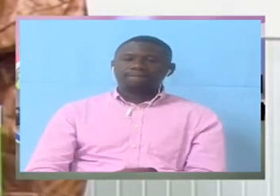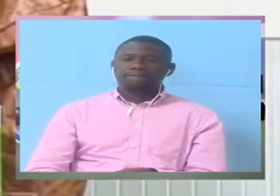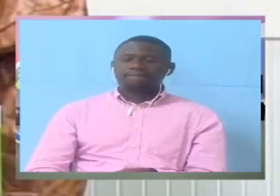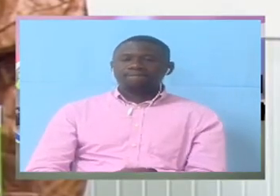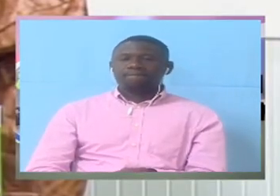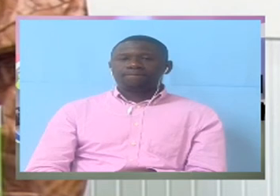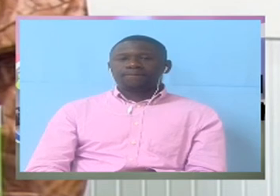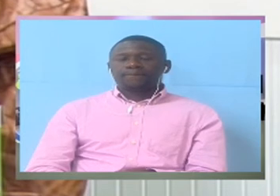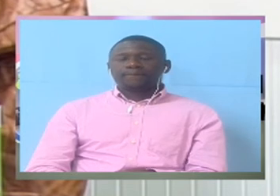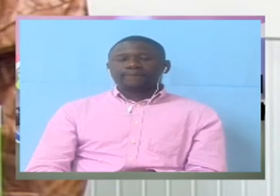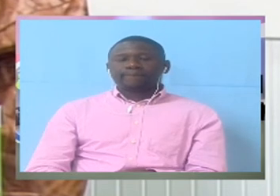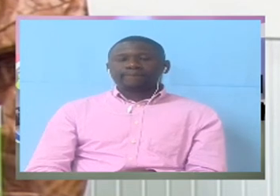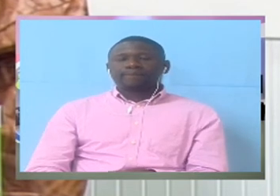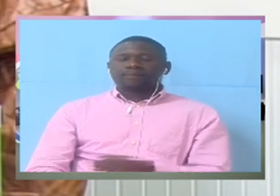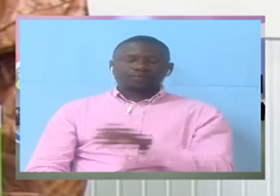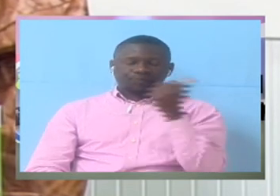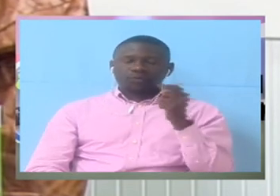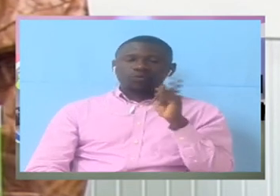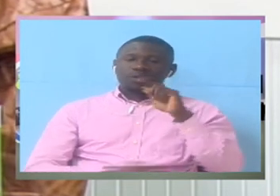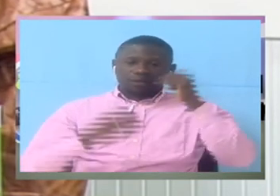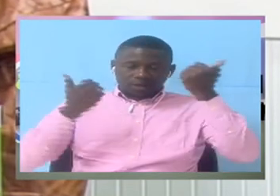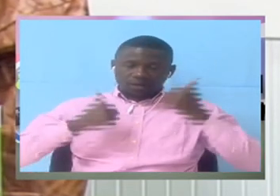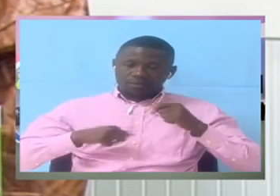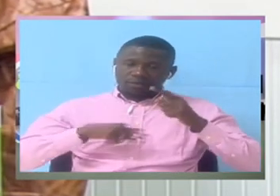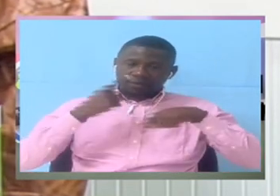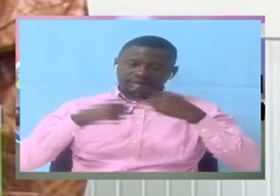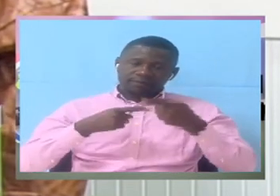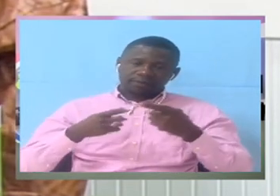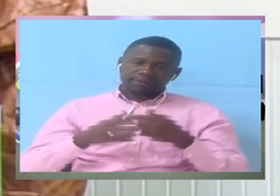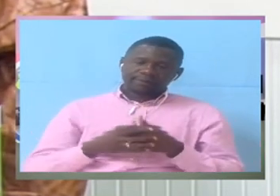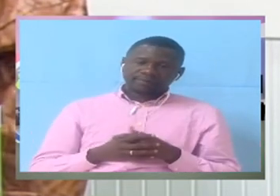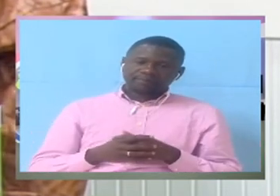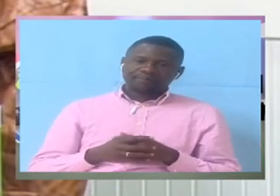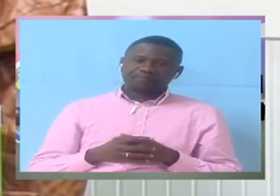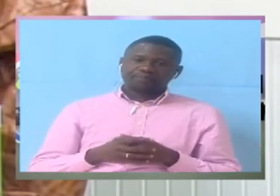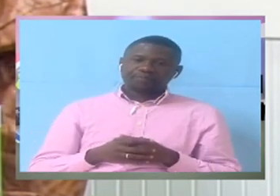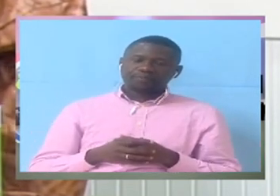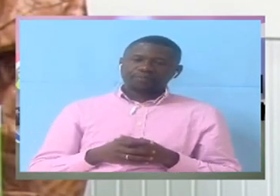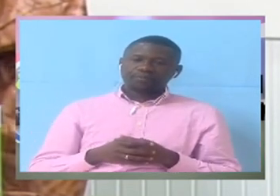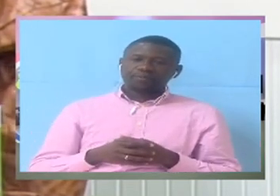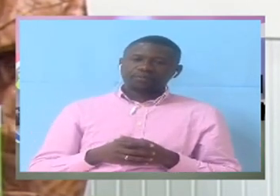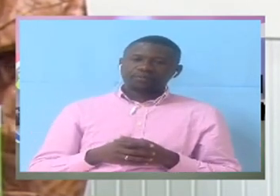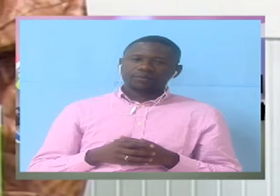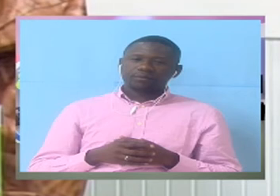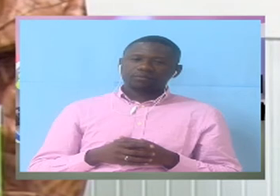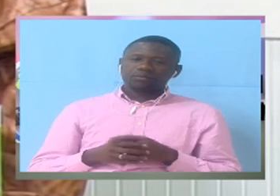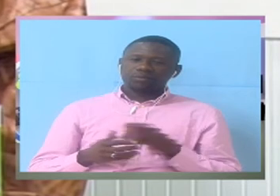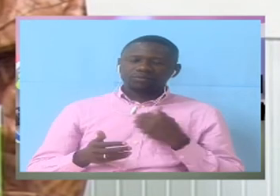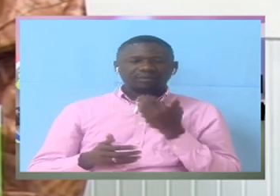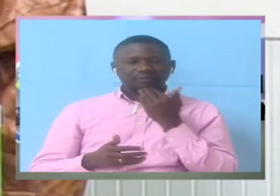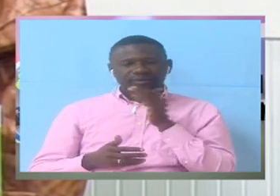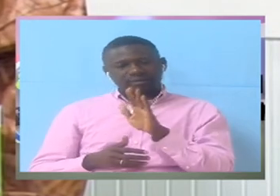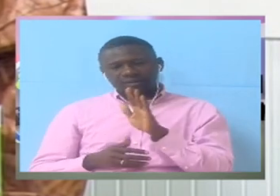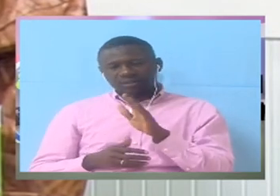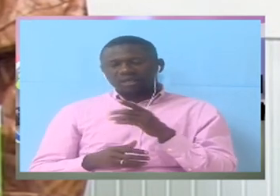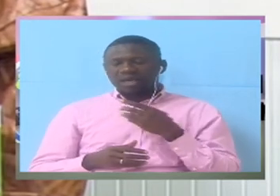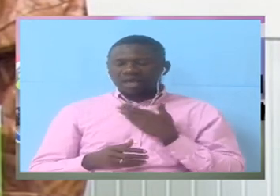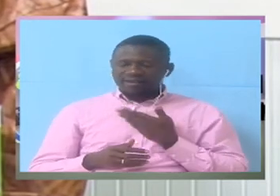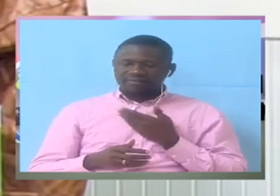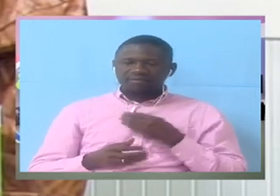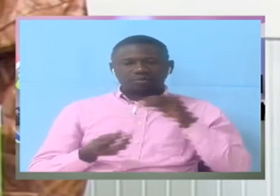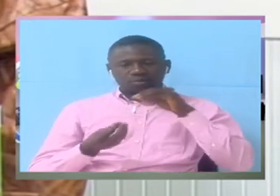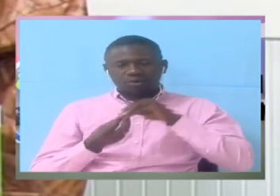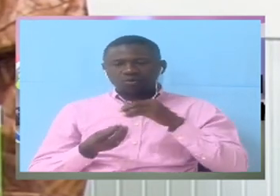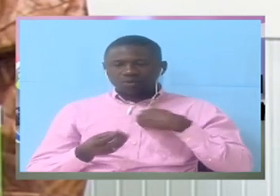And then what happened after that? Mune natake wokola. Barnisi yako bonye nga point dole soto mbe meng declare for la